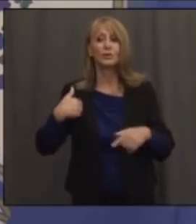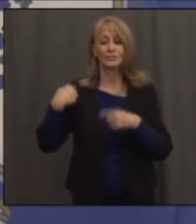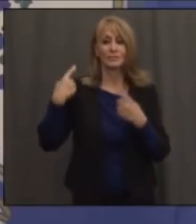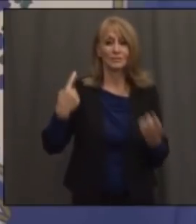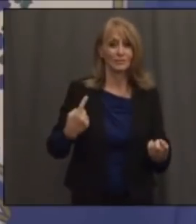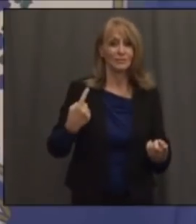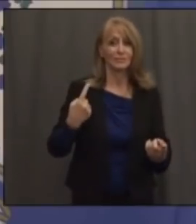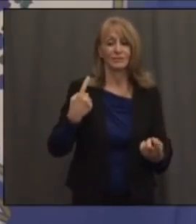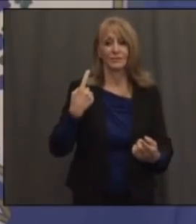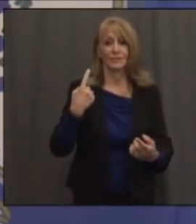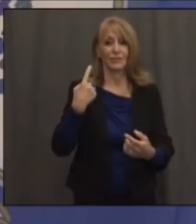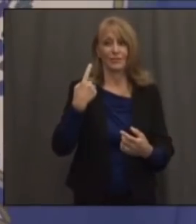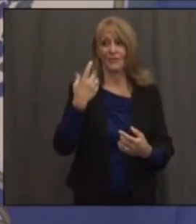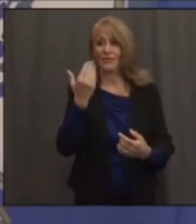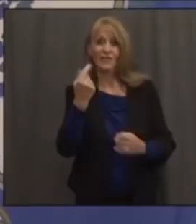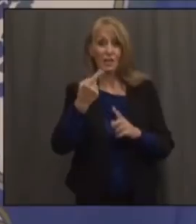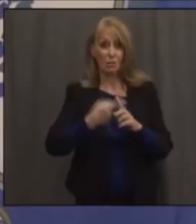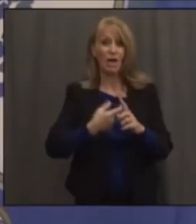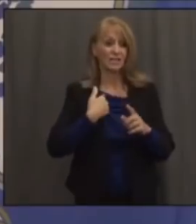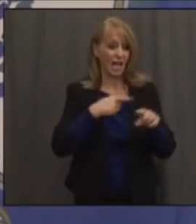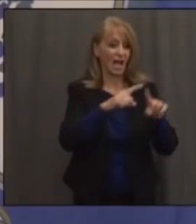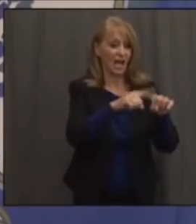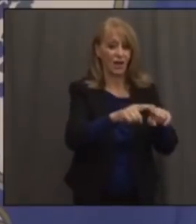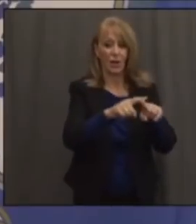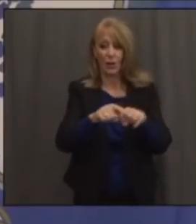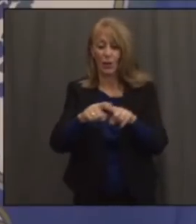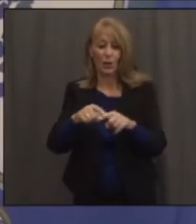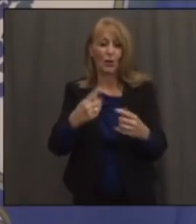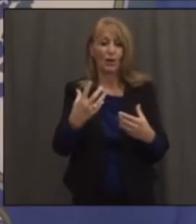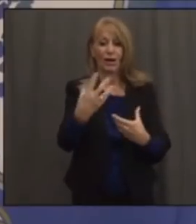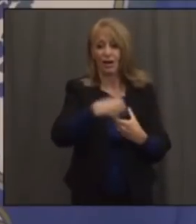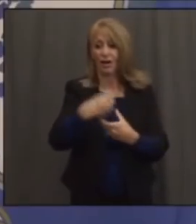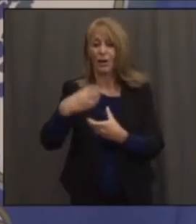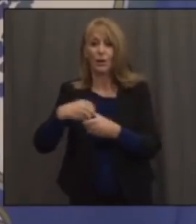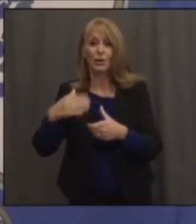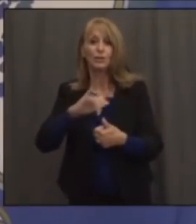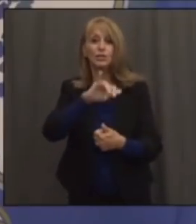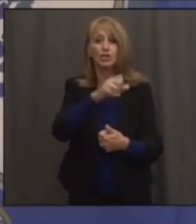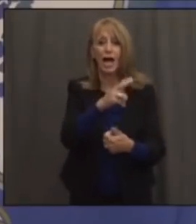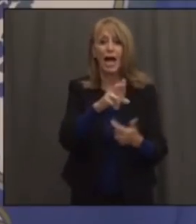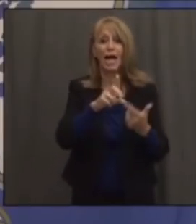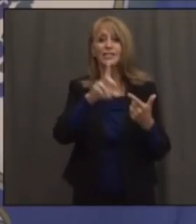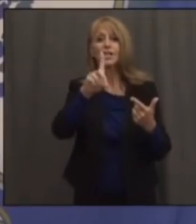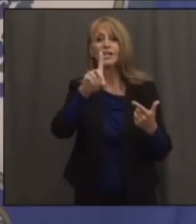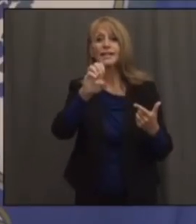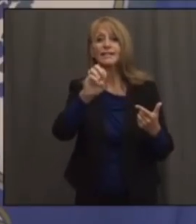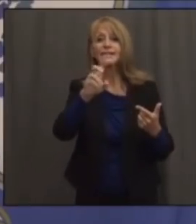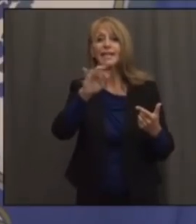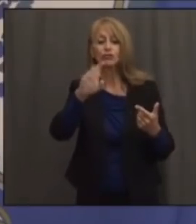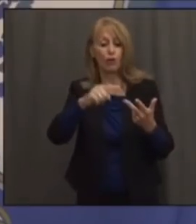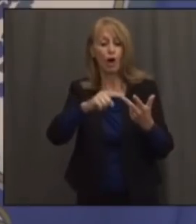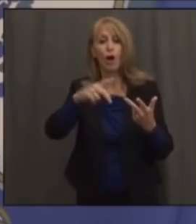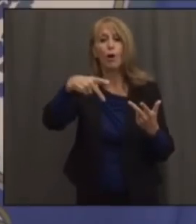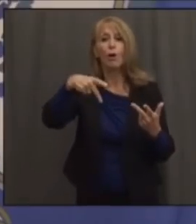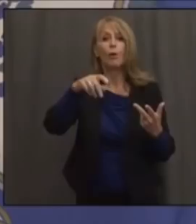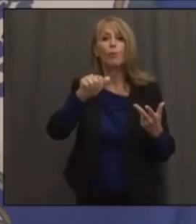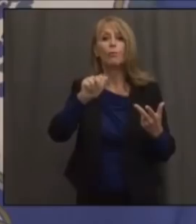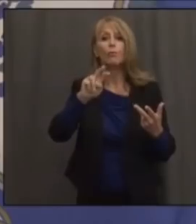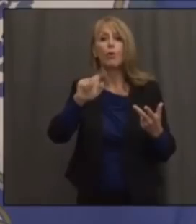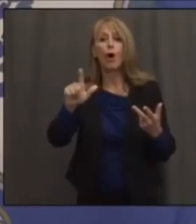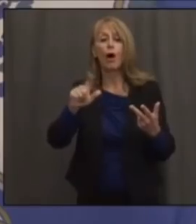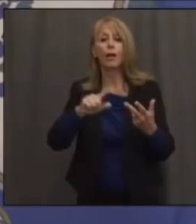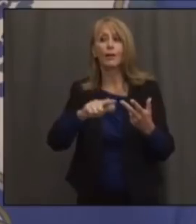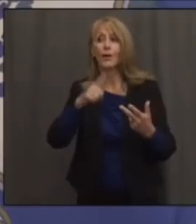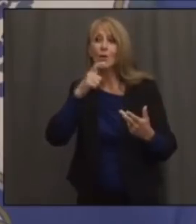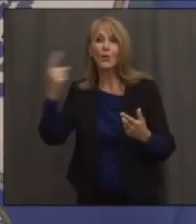last, 15 months. Of course, it's Josh and Deirdre and Paul, and backed